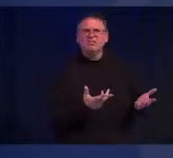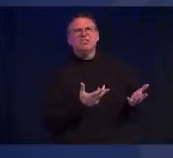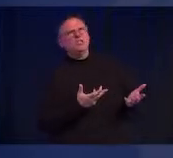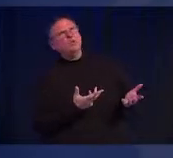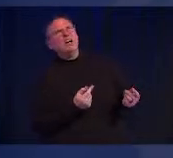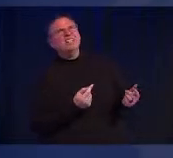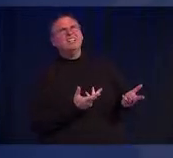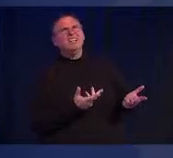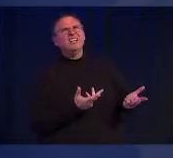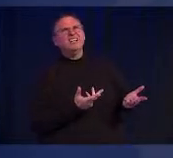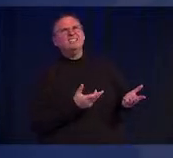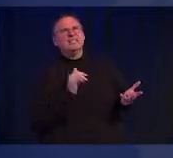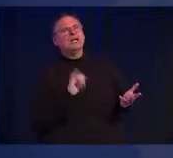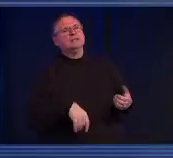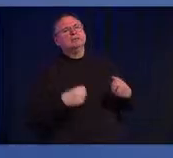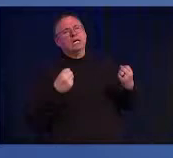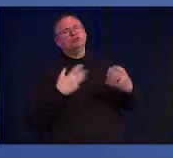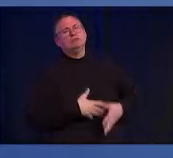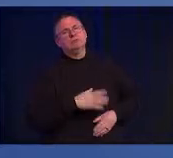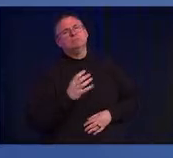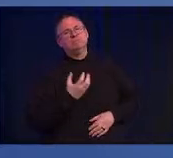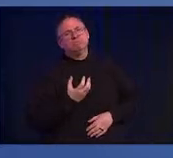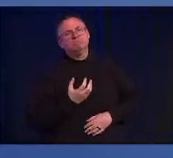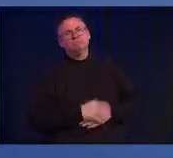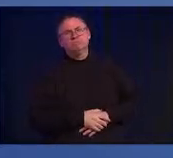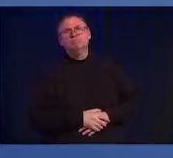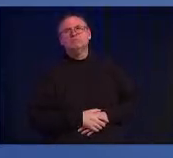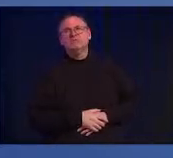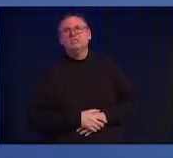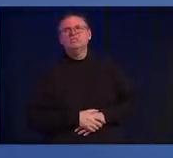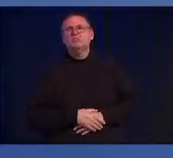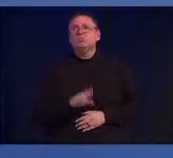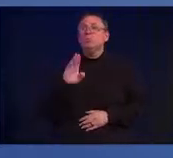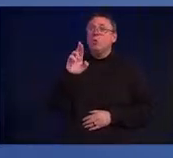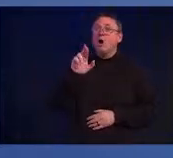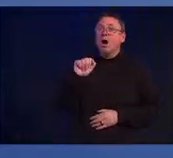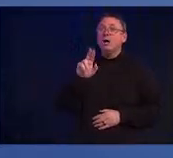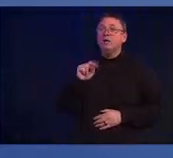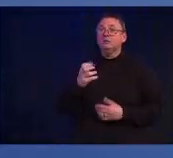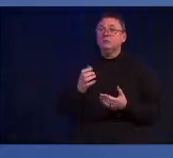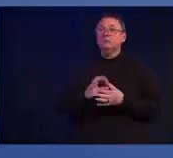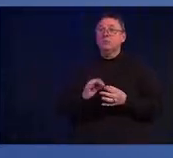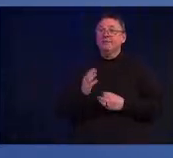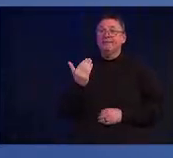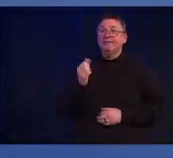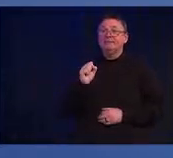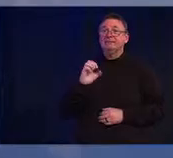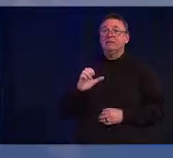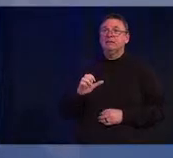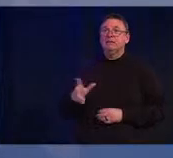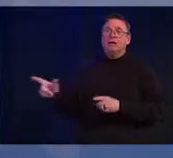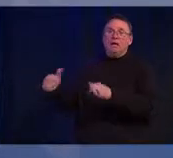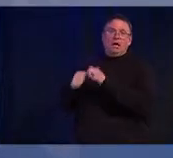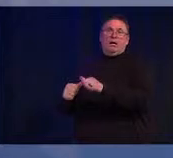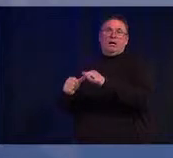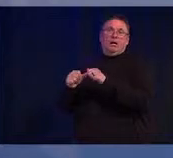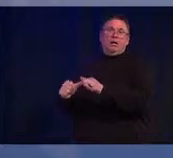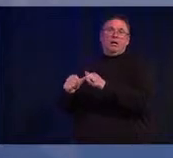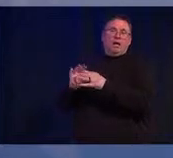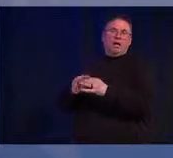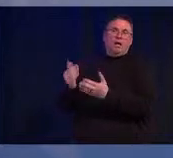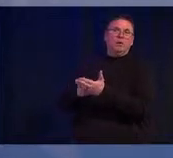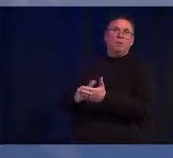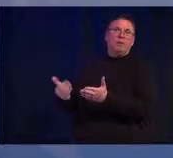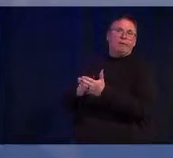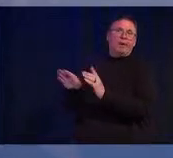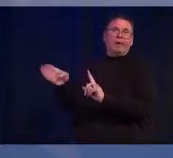scary. Mr. Braun, since your name was mentioned, you could have 15 seconds. Well, she constantly defaults to something other than what